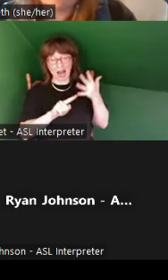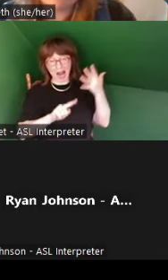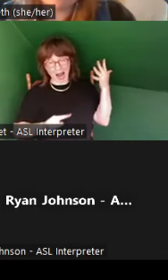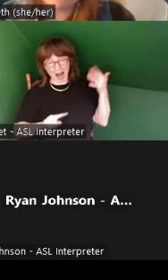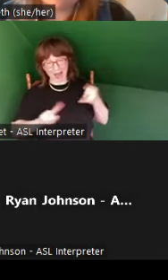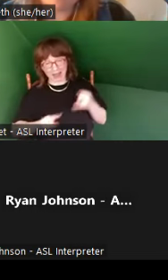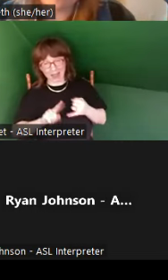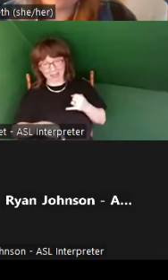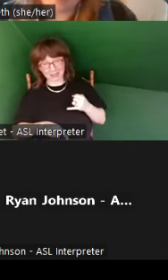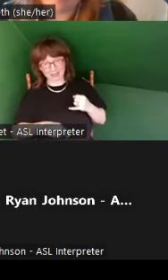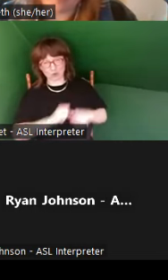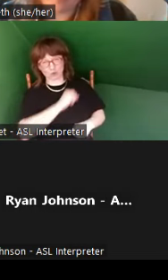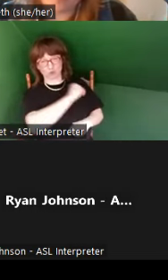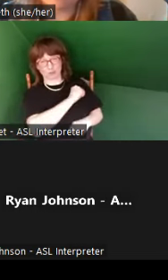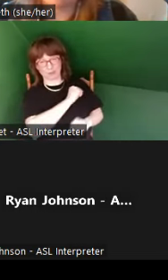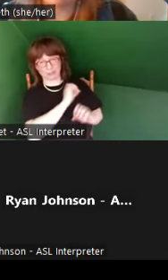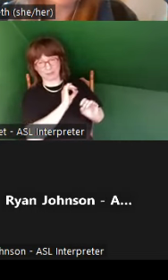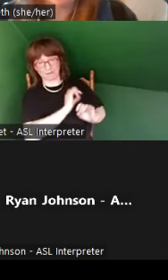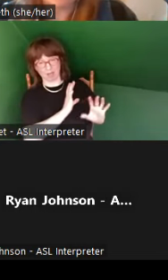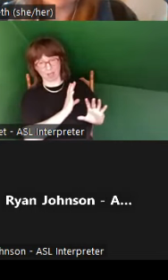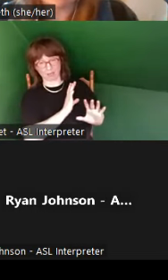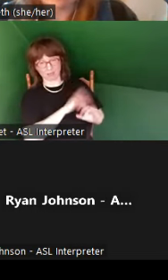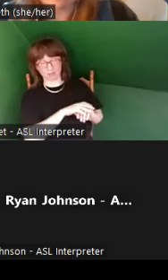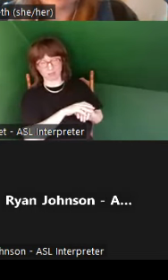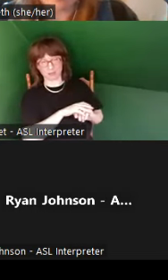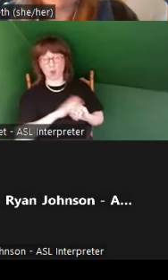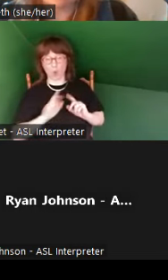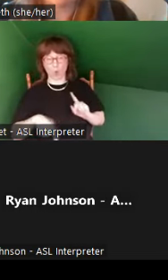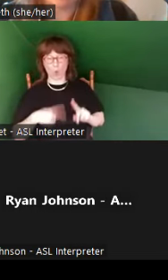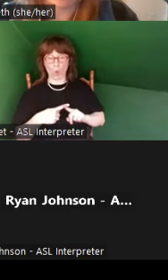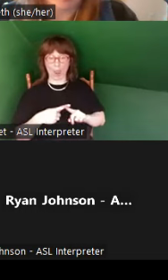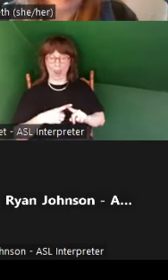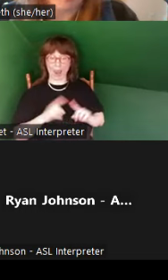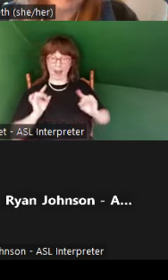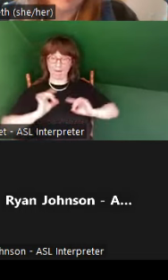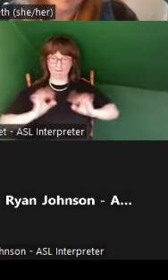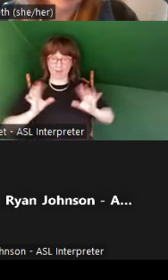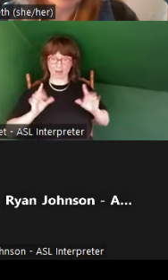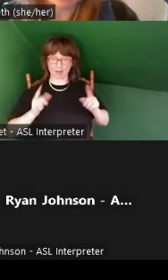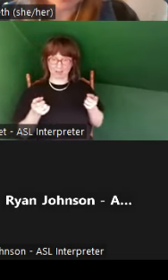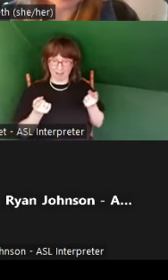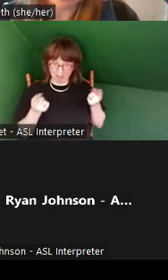But when resistive violence happens, and especially when victim survivors are